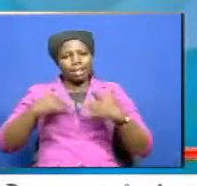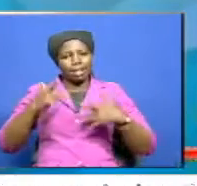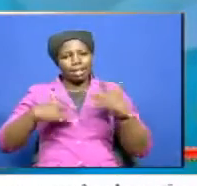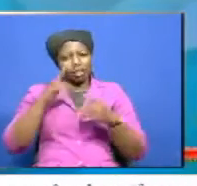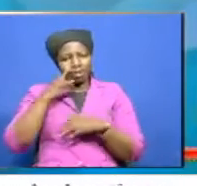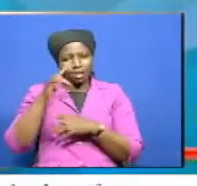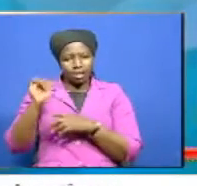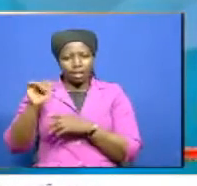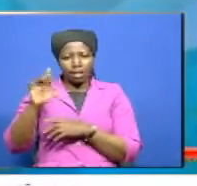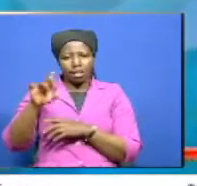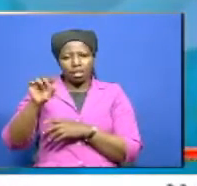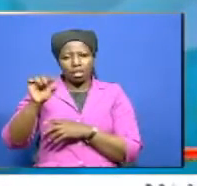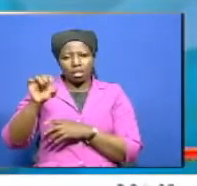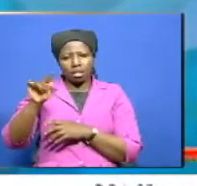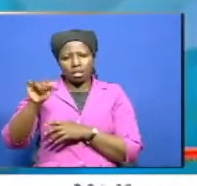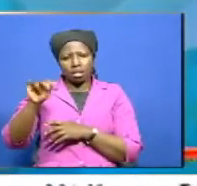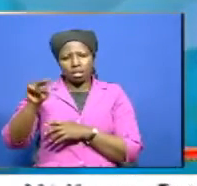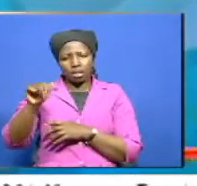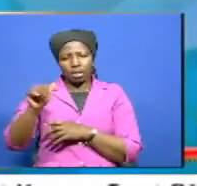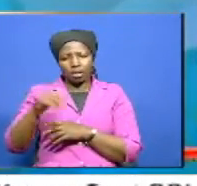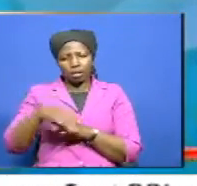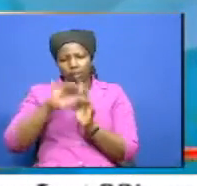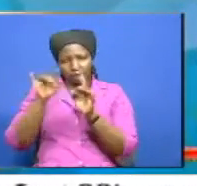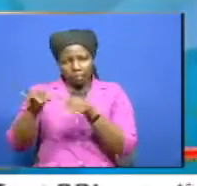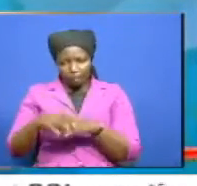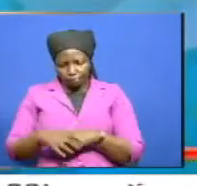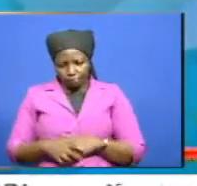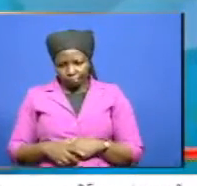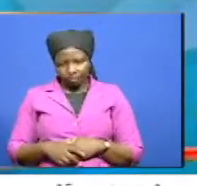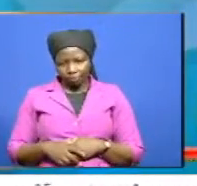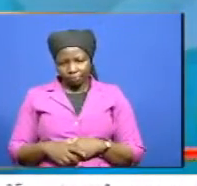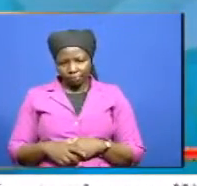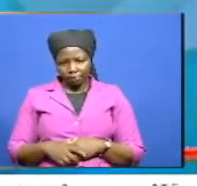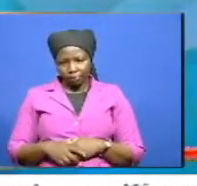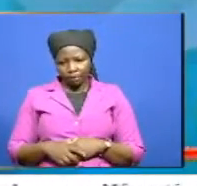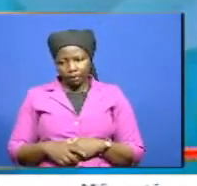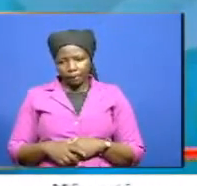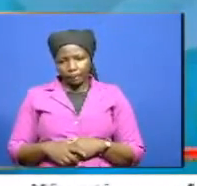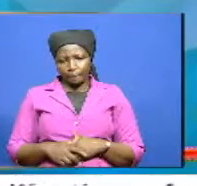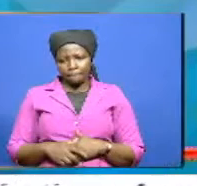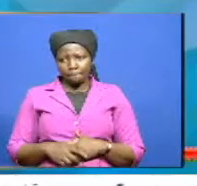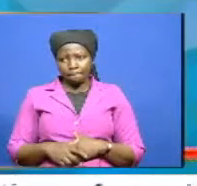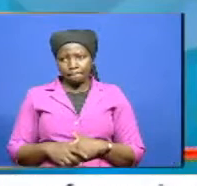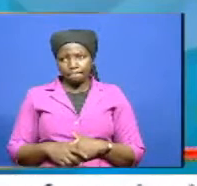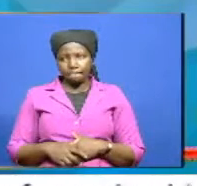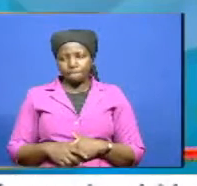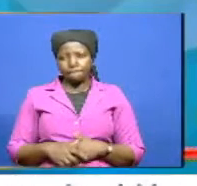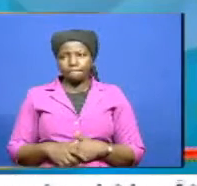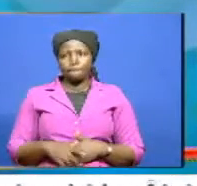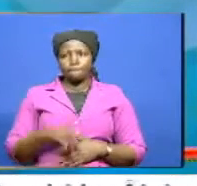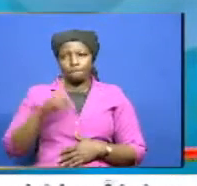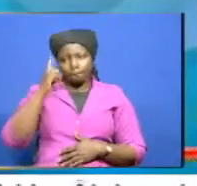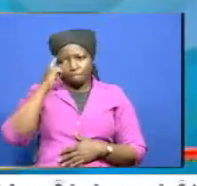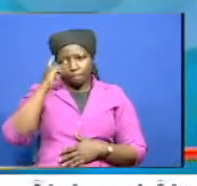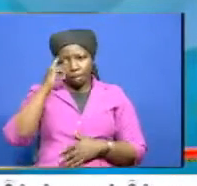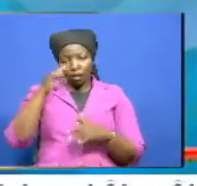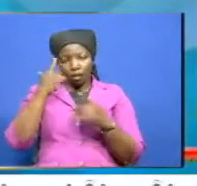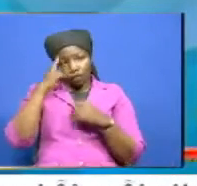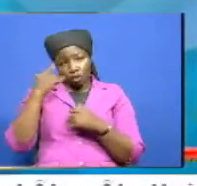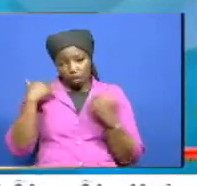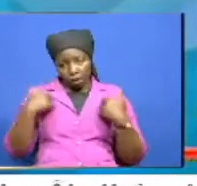at the expense of Kenya Sevens, but obviously it was we were the track end of that. And I think they're also, for me